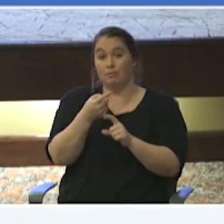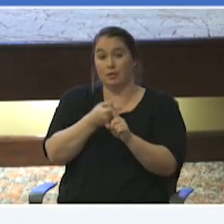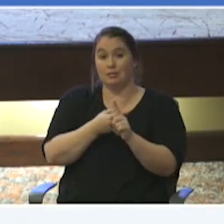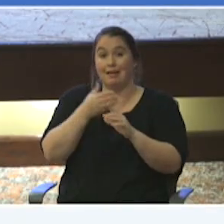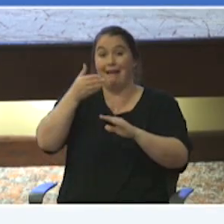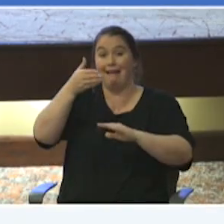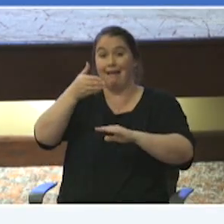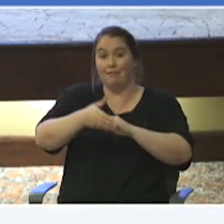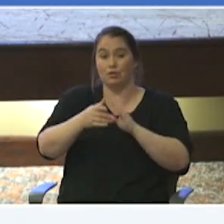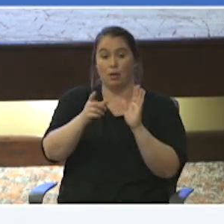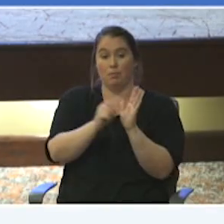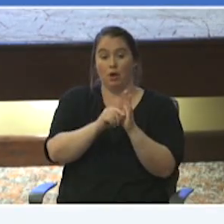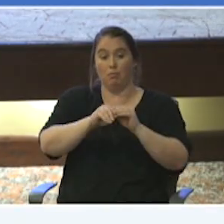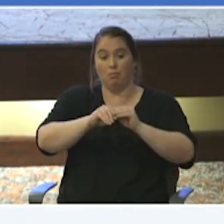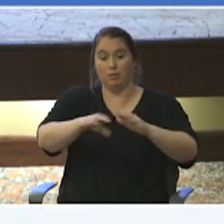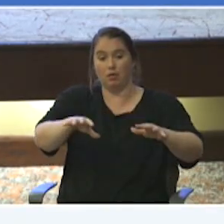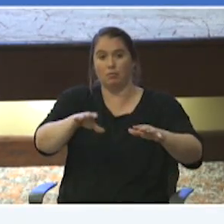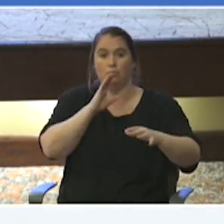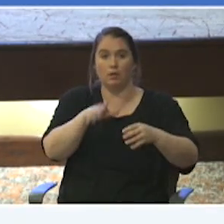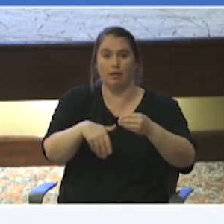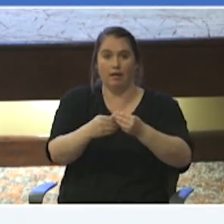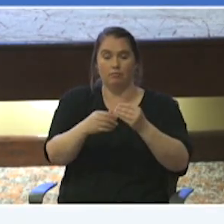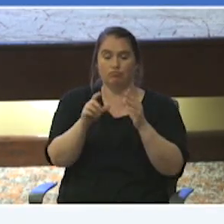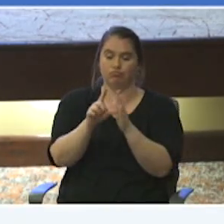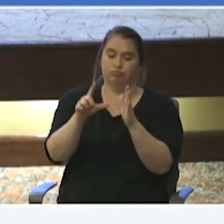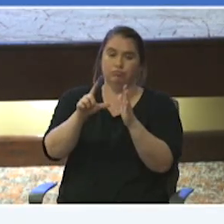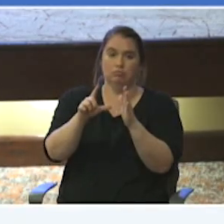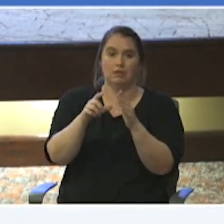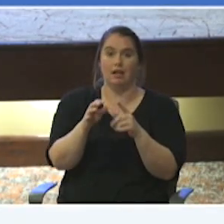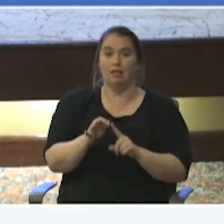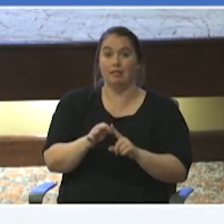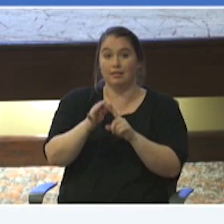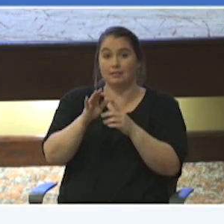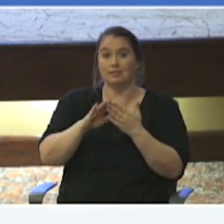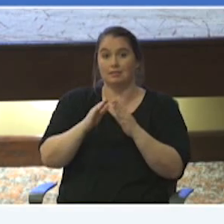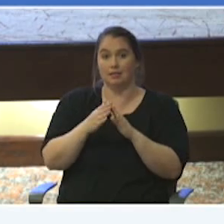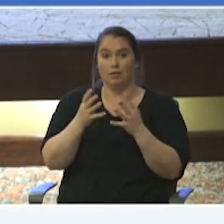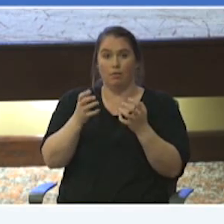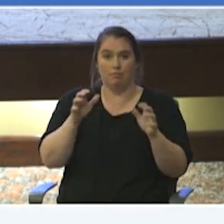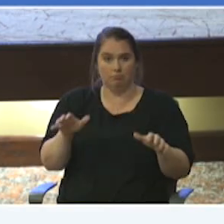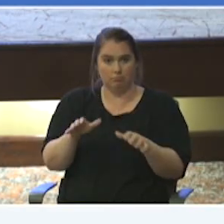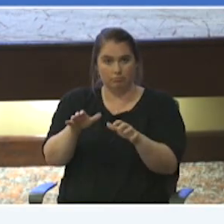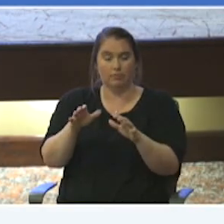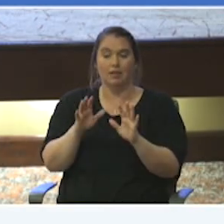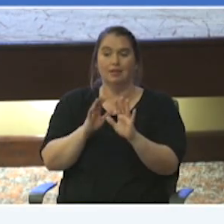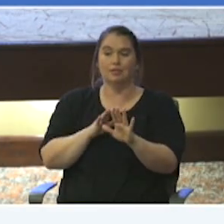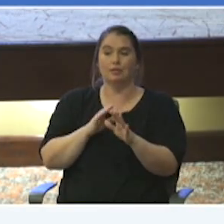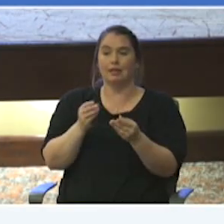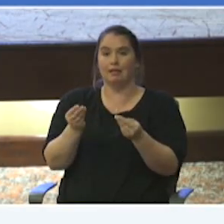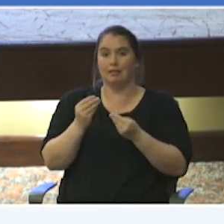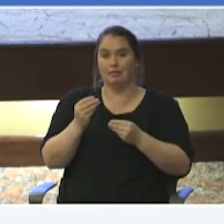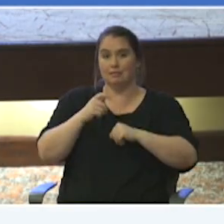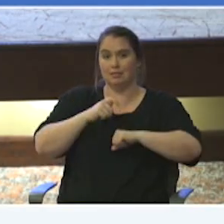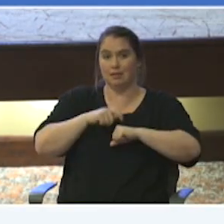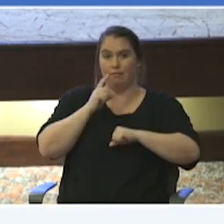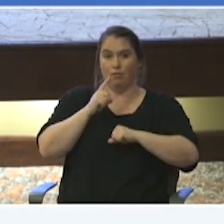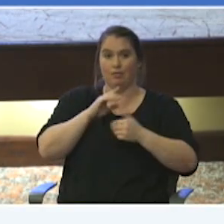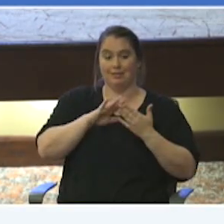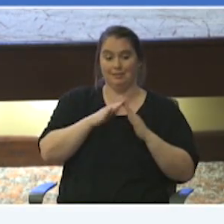publication, unless there's some action taken by the city. So that gives some time for not only the city staff to look